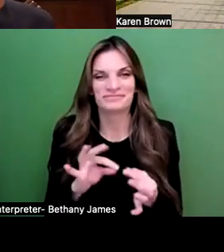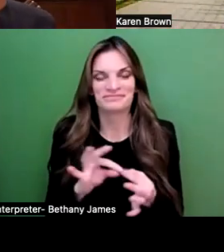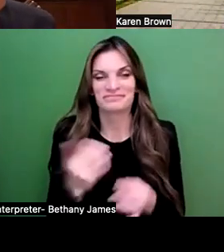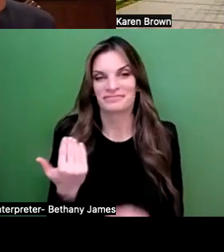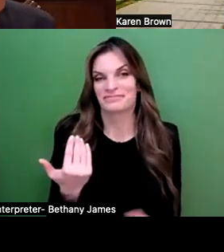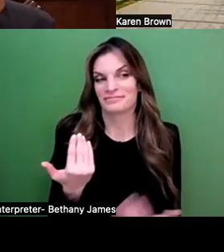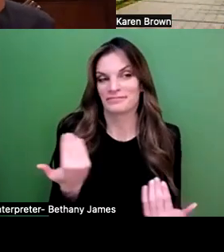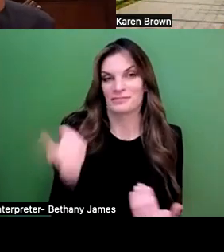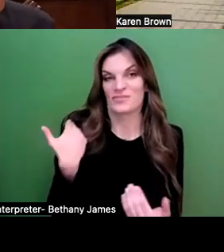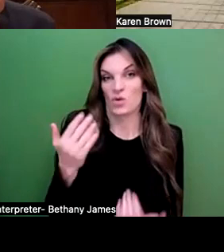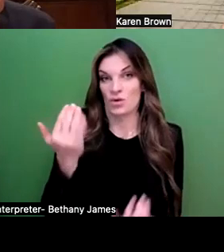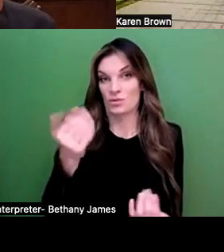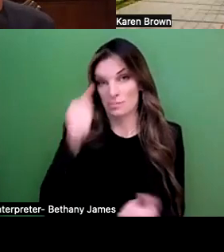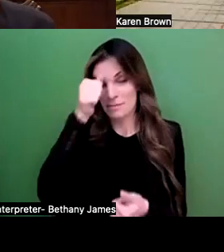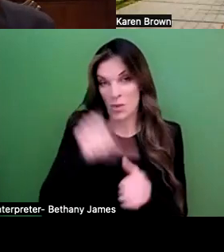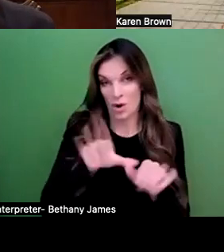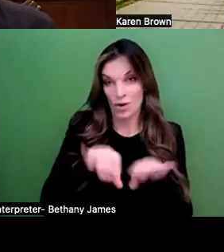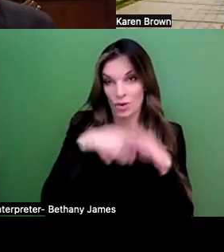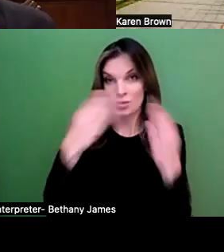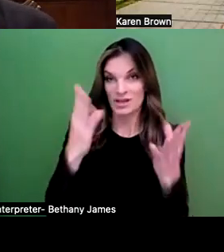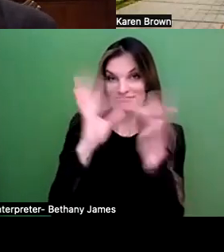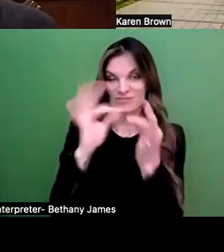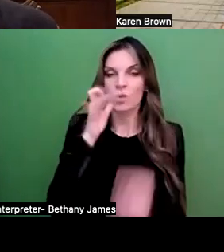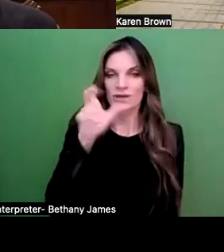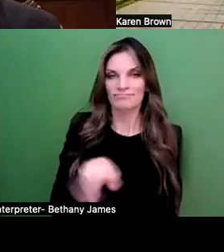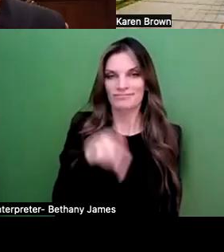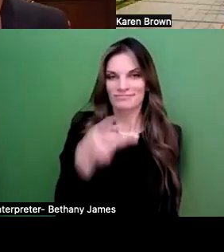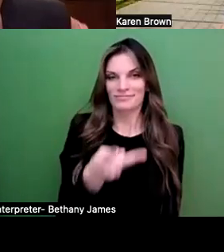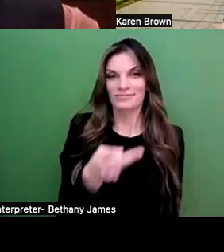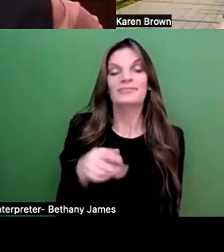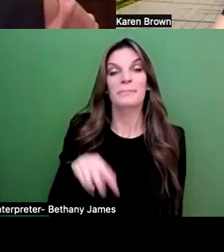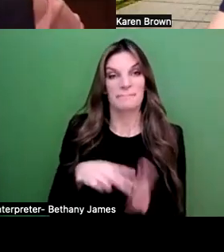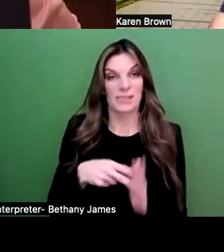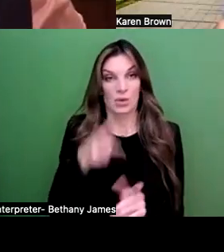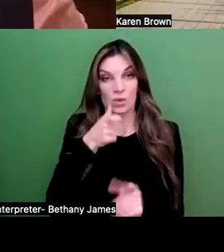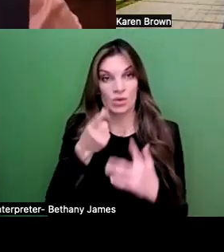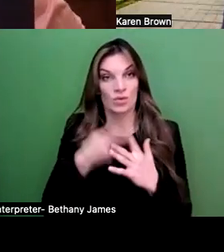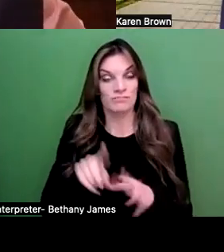will be given in the reverse order as opening statements. So we will begin with you, Ms. Brown.